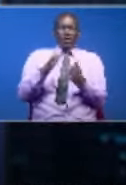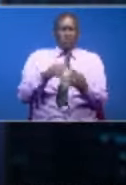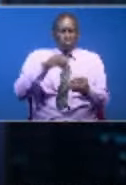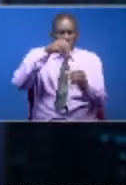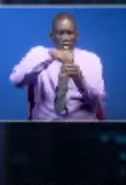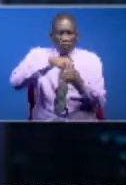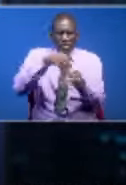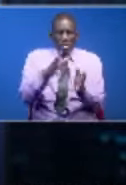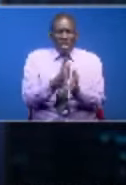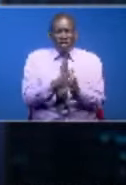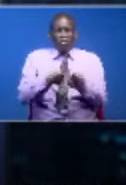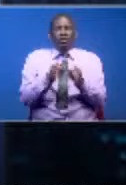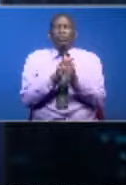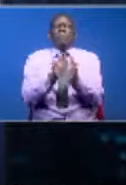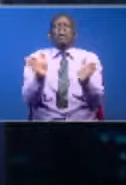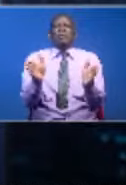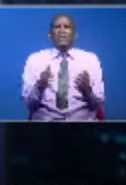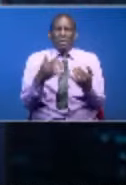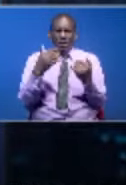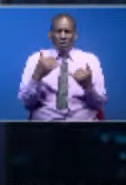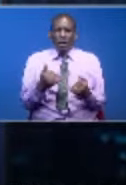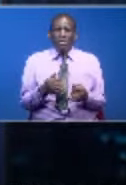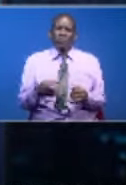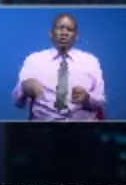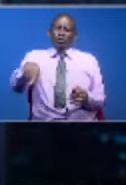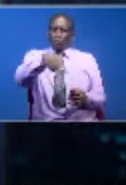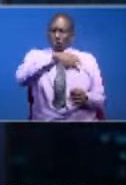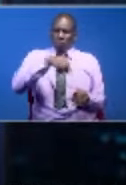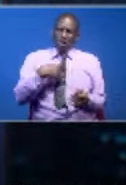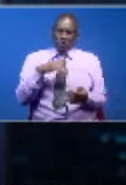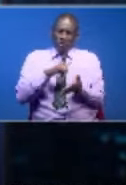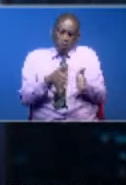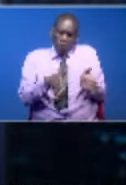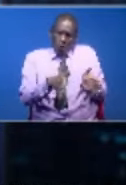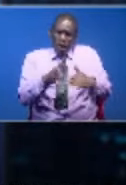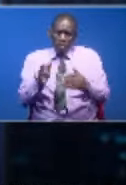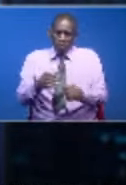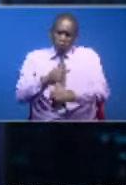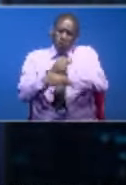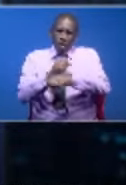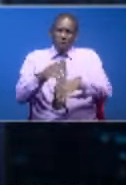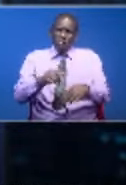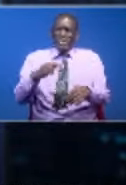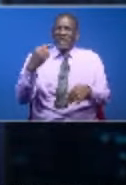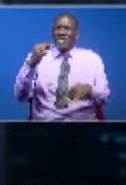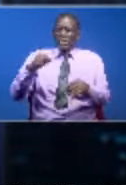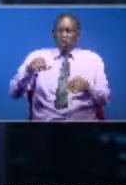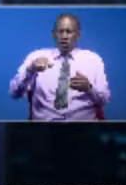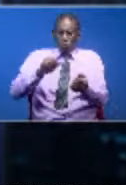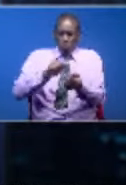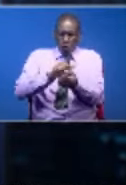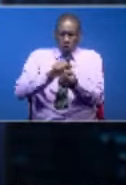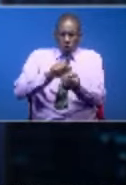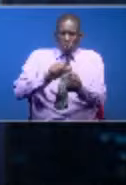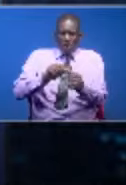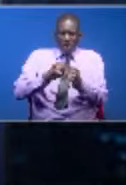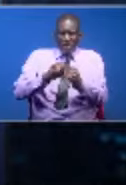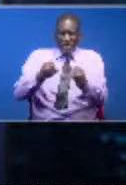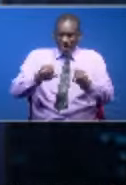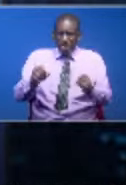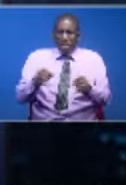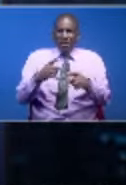to the public. So there is that mechanism to guard against greenwashing. Yeah. But I would also say that it's